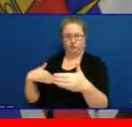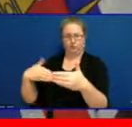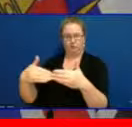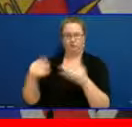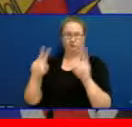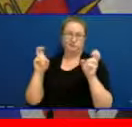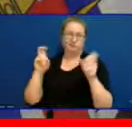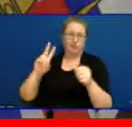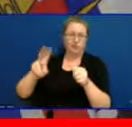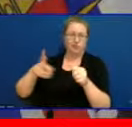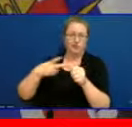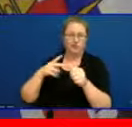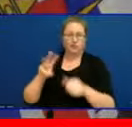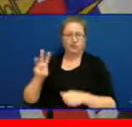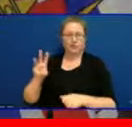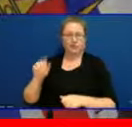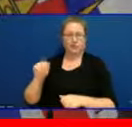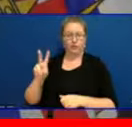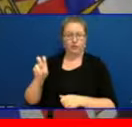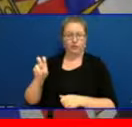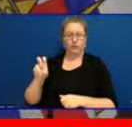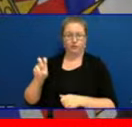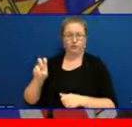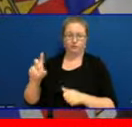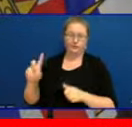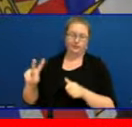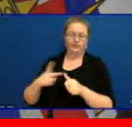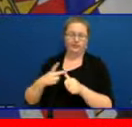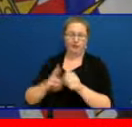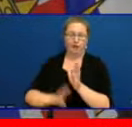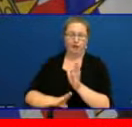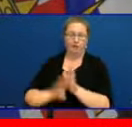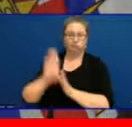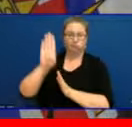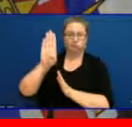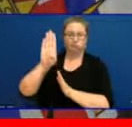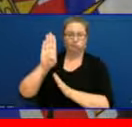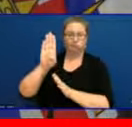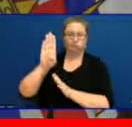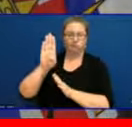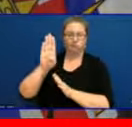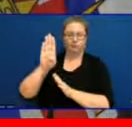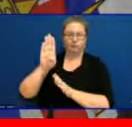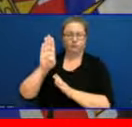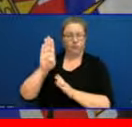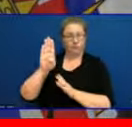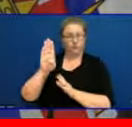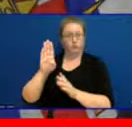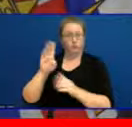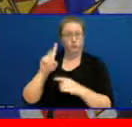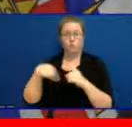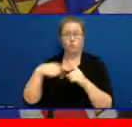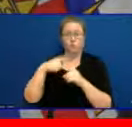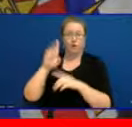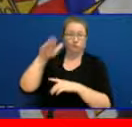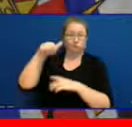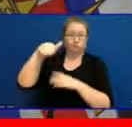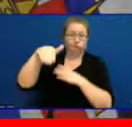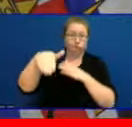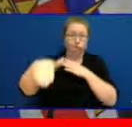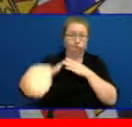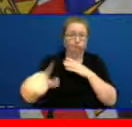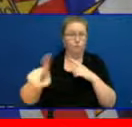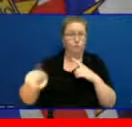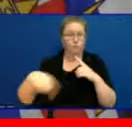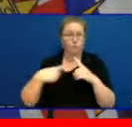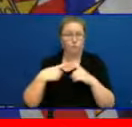on as the second wave? And if so, when would you expect to see the curves on the right hand